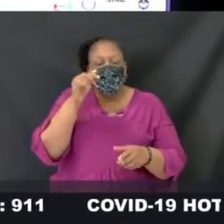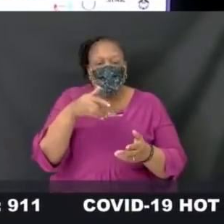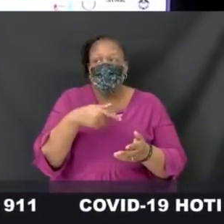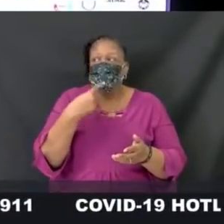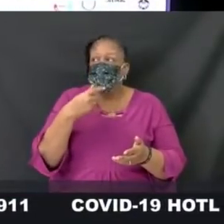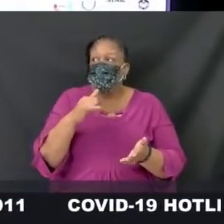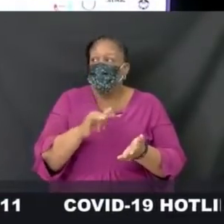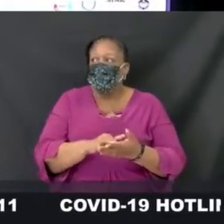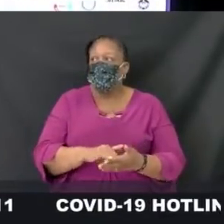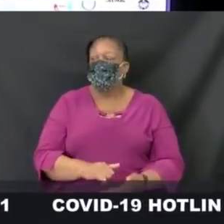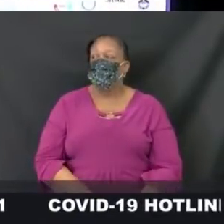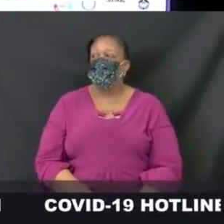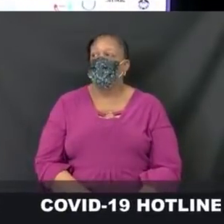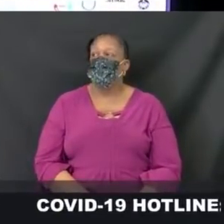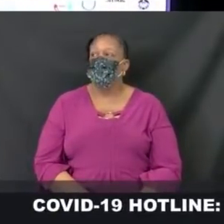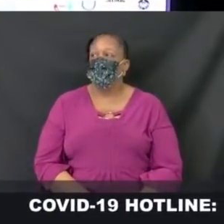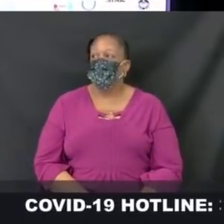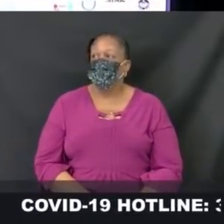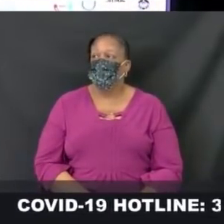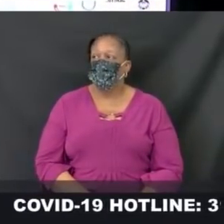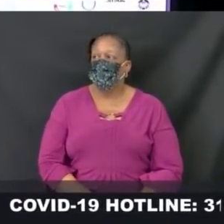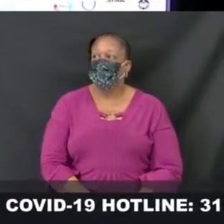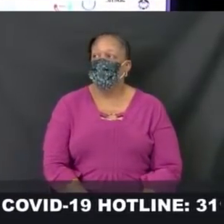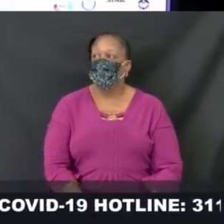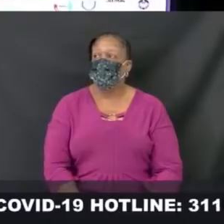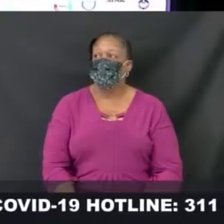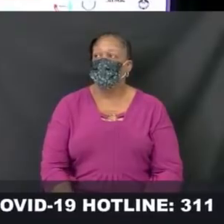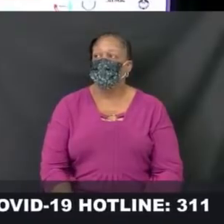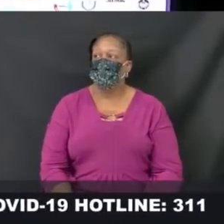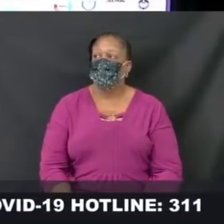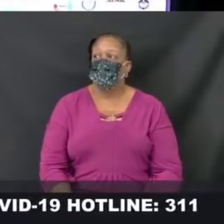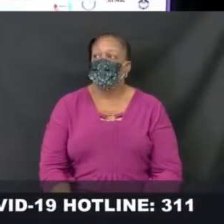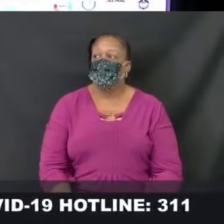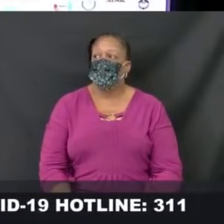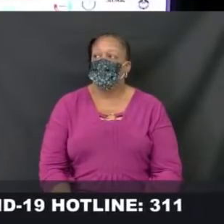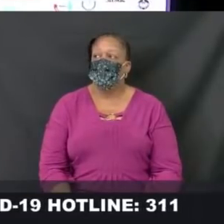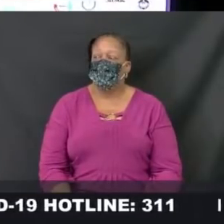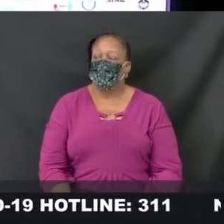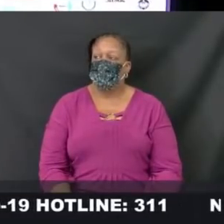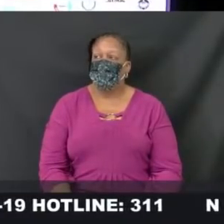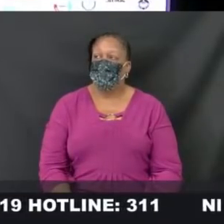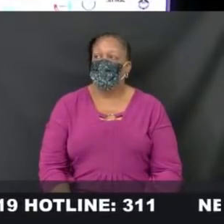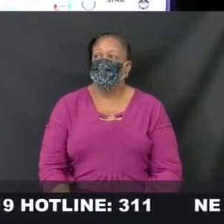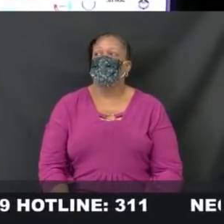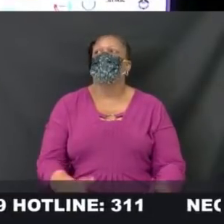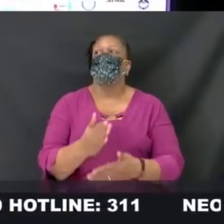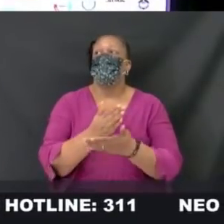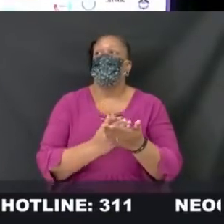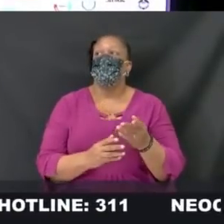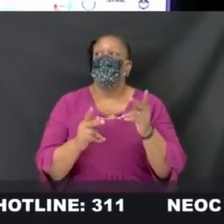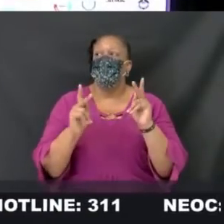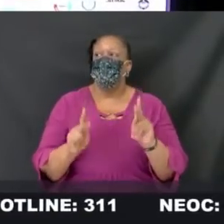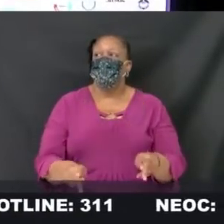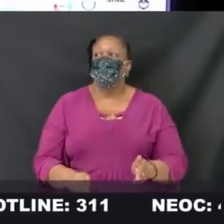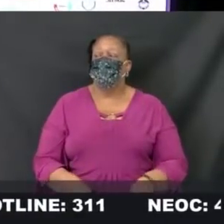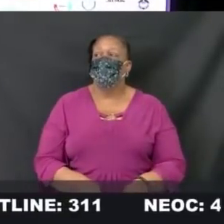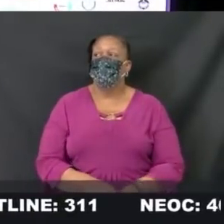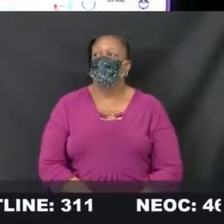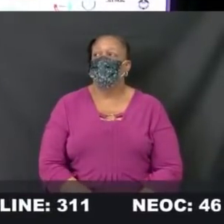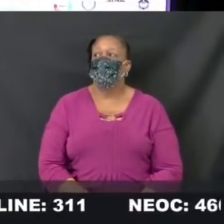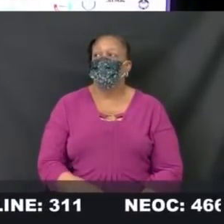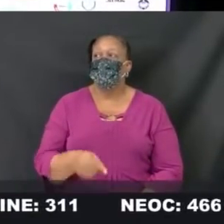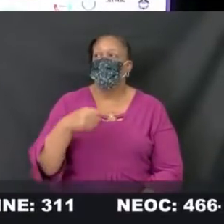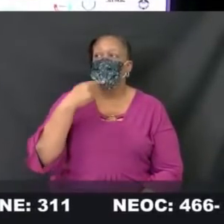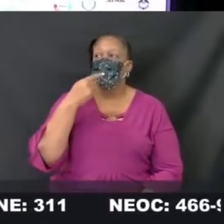I don't know if you want to clear this up, Dr. Wilkinson, but there are some people who are saying, and I have heard it